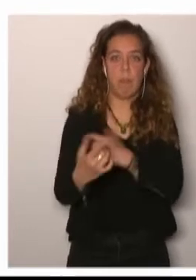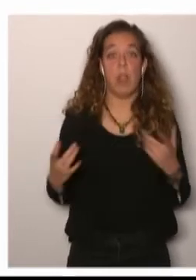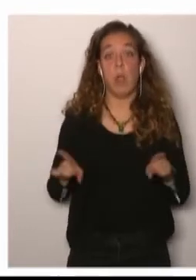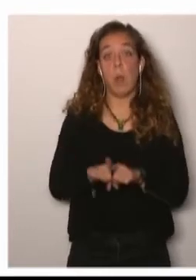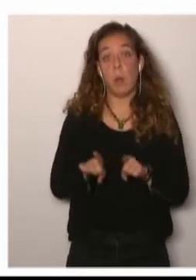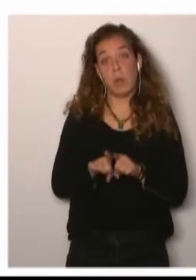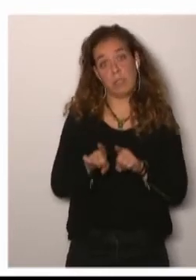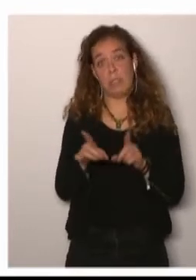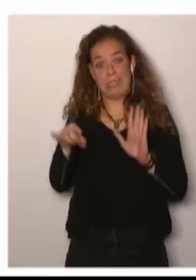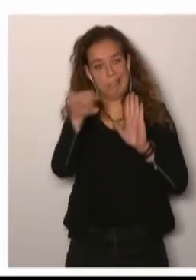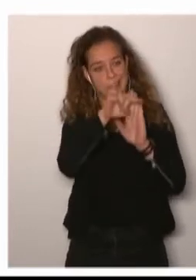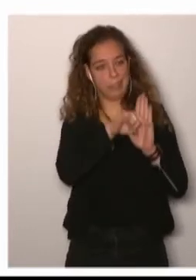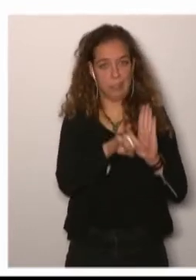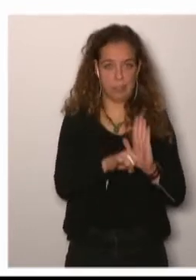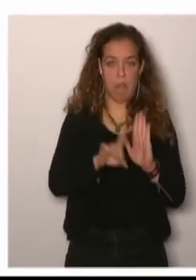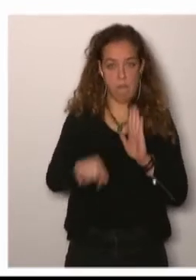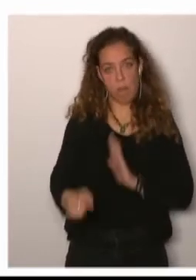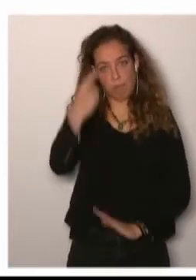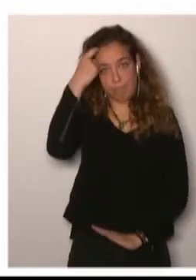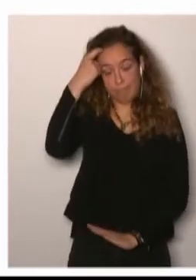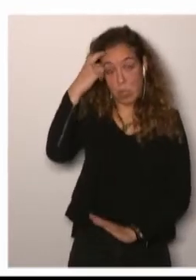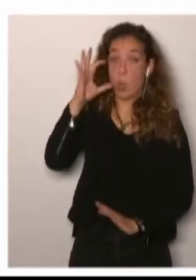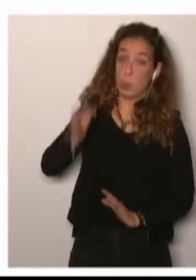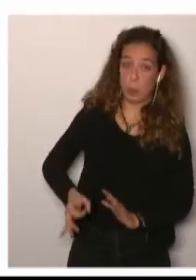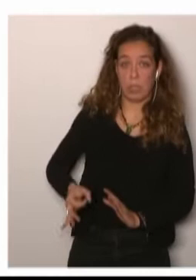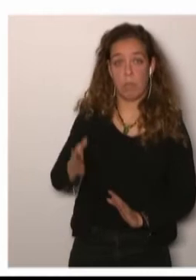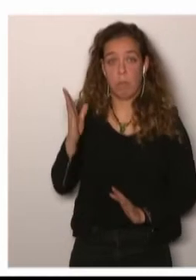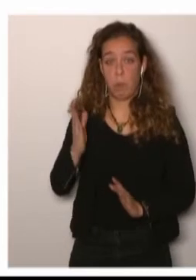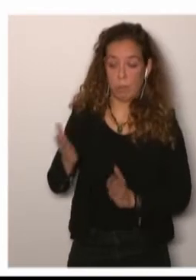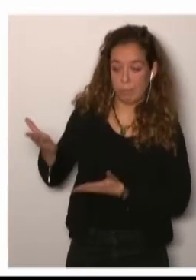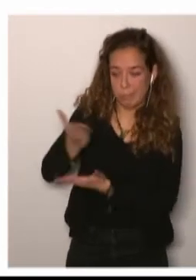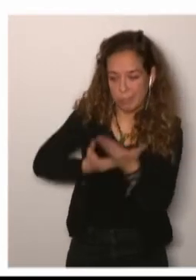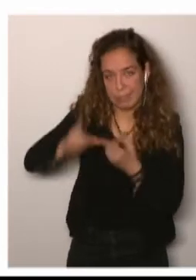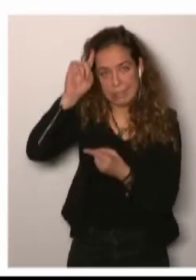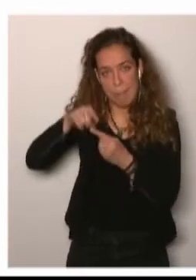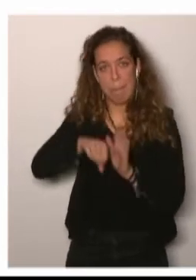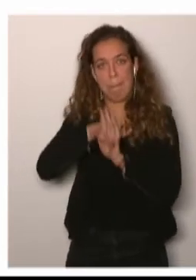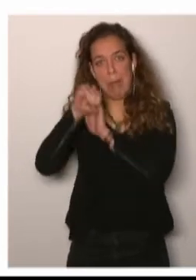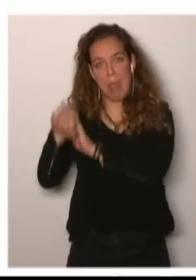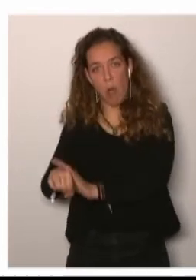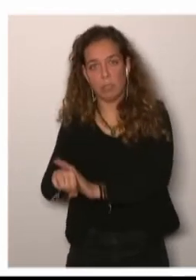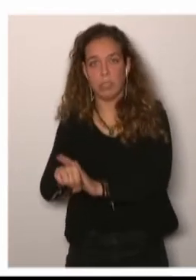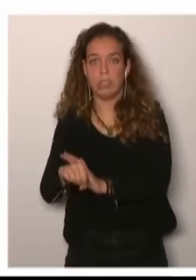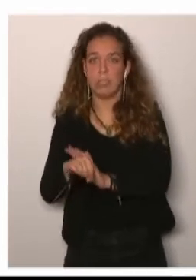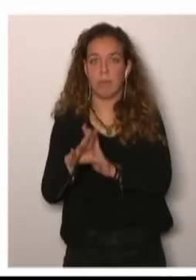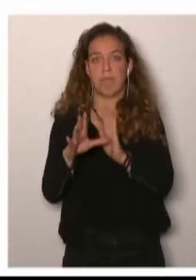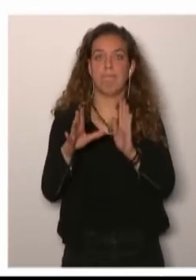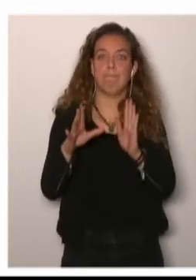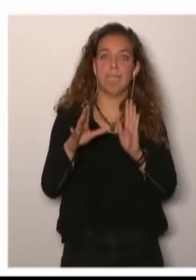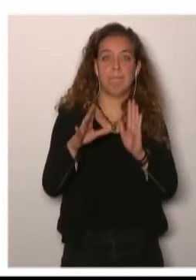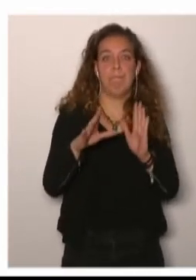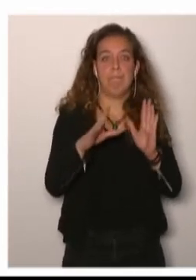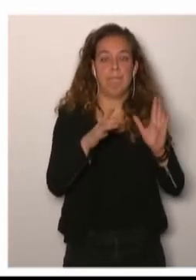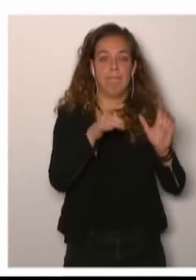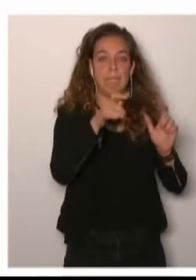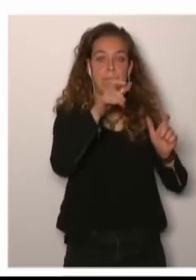discussions between academia and industry, which are subsequently and have shown subsequently to be